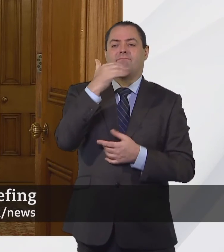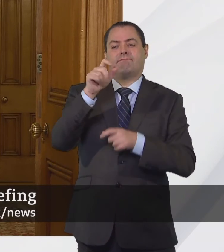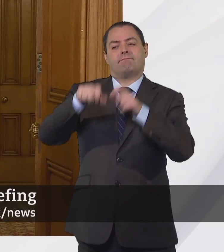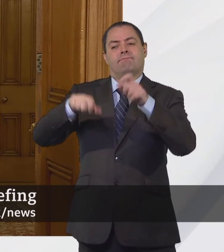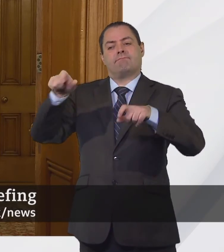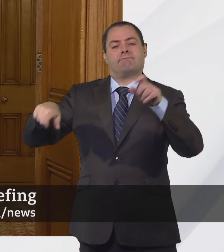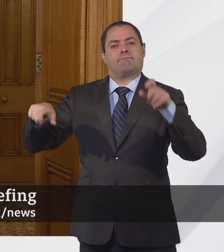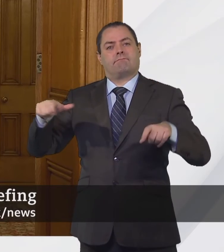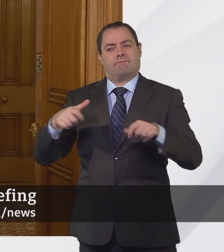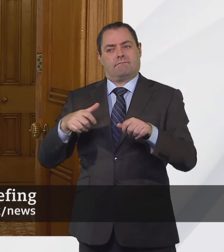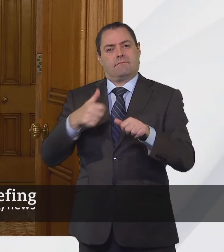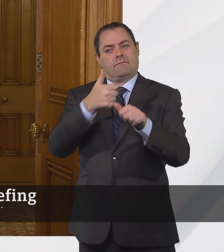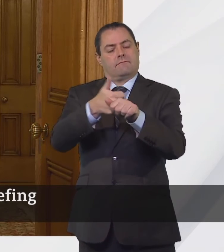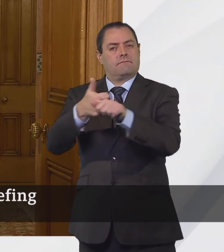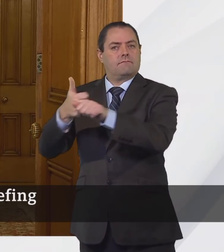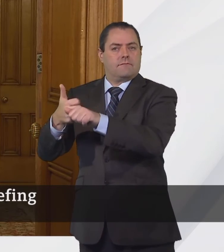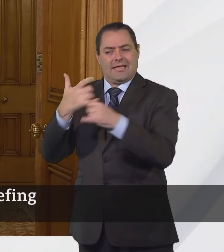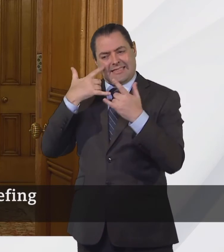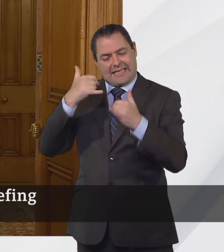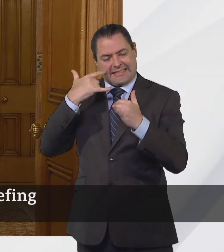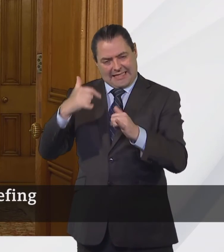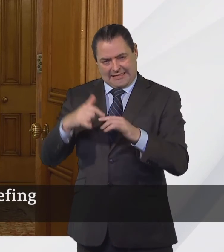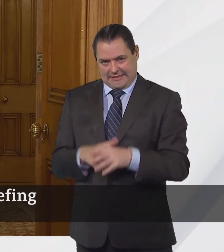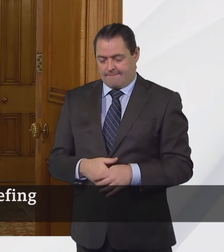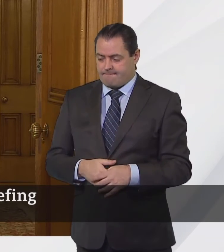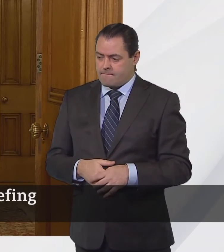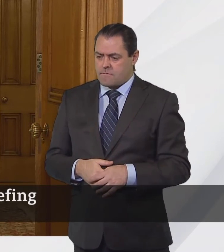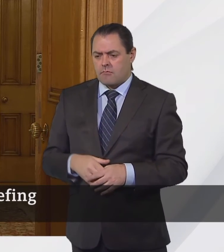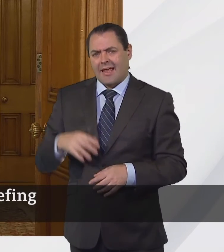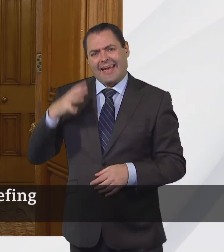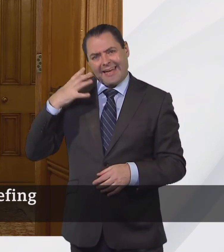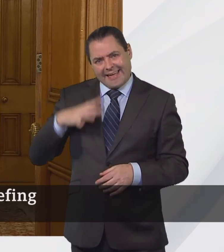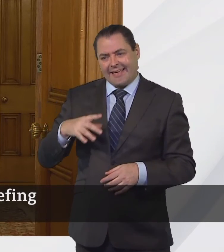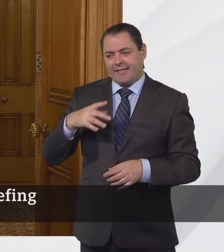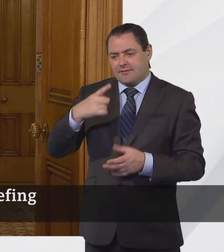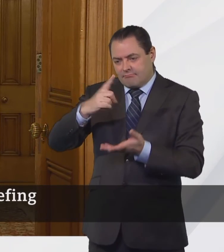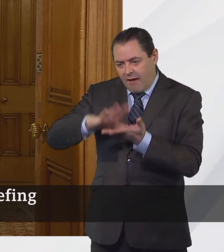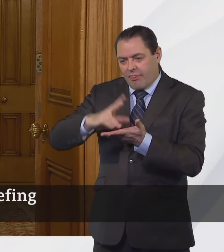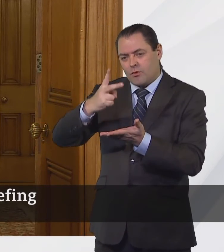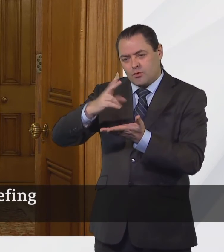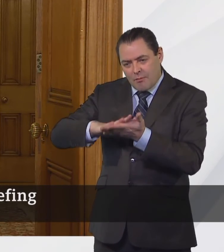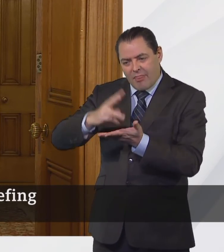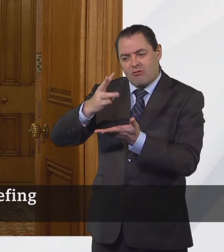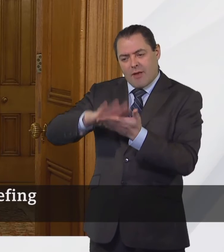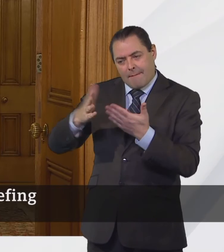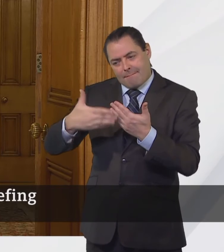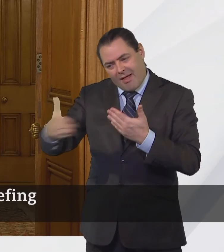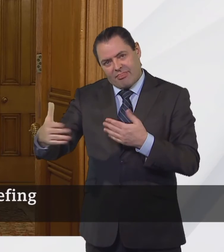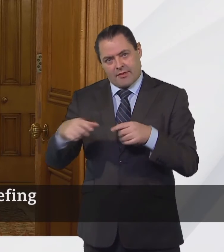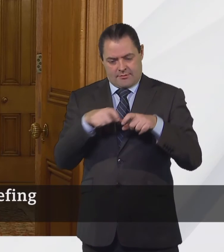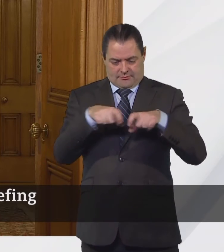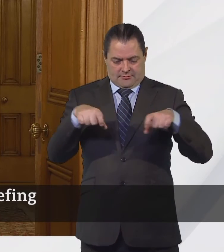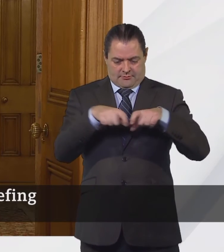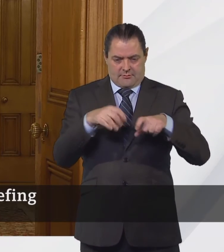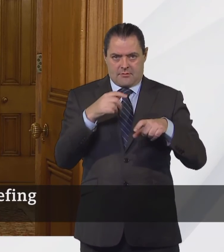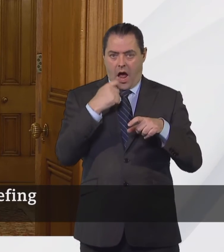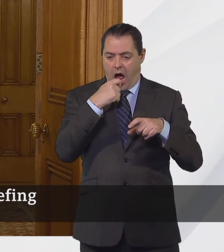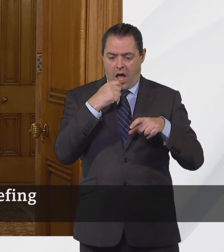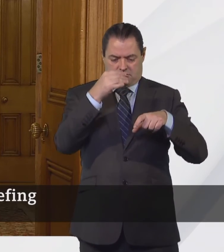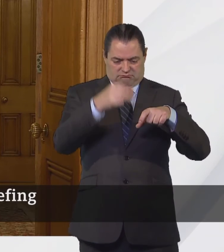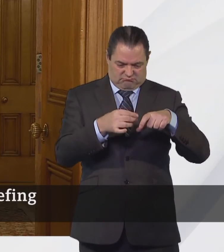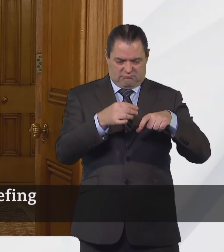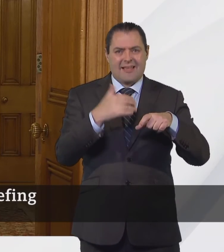personnel to get it done. The key thing will be making sure over the months to come that we have enough lateral flow tests. And I can tell you that at the